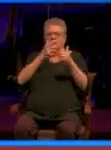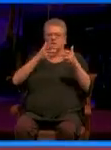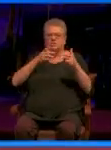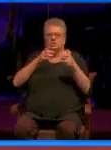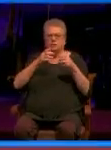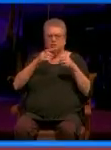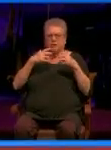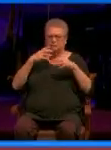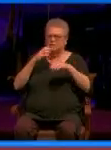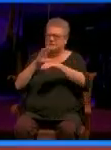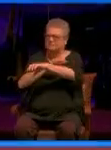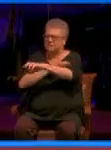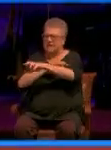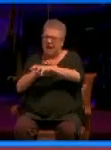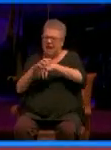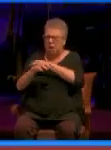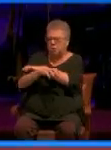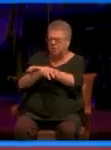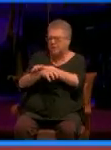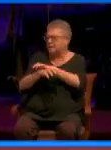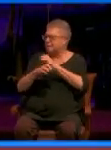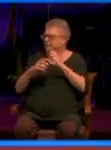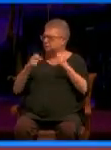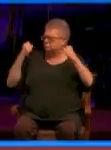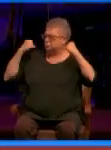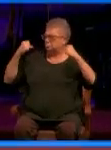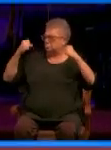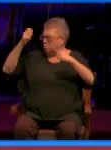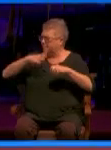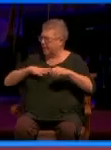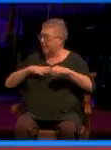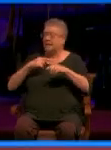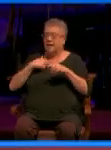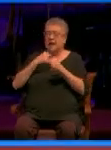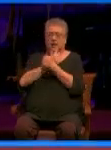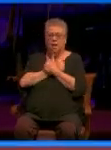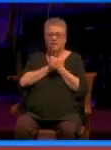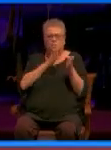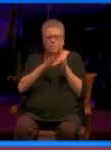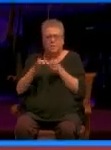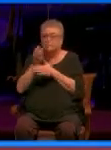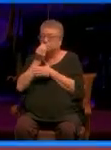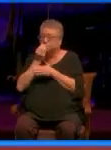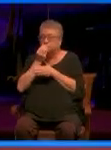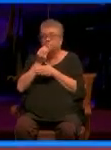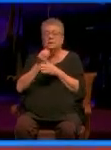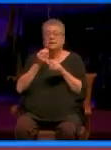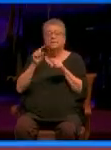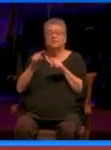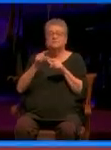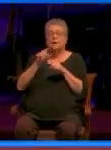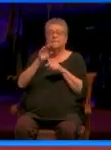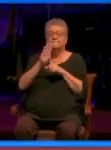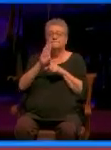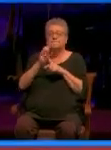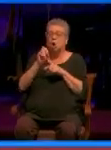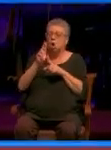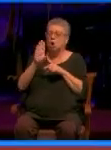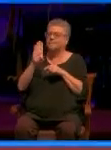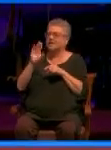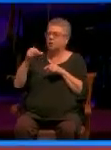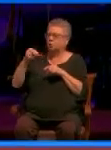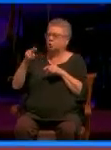a hairy, burly man, the scripture says, and that he would love to prepare that food. This is a barbecuing,